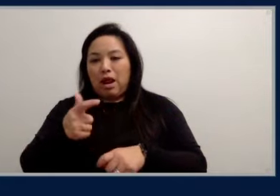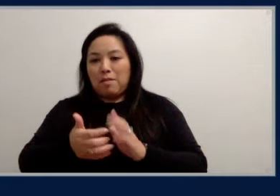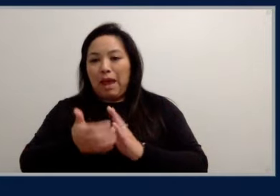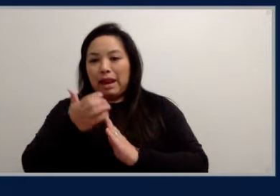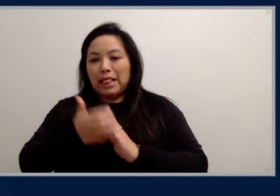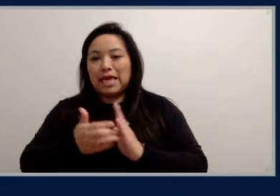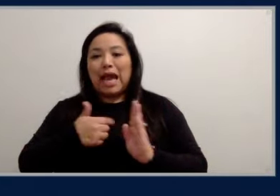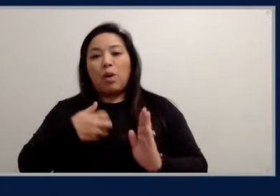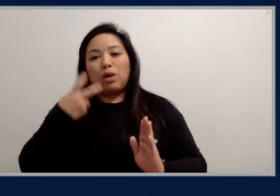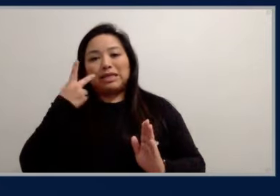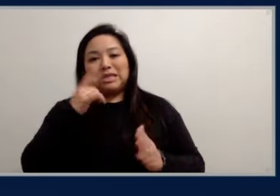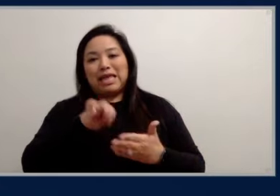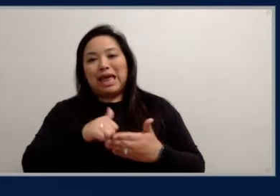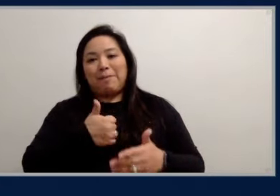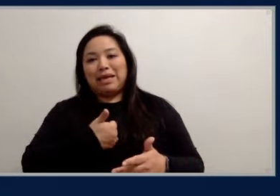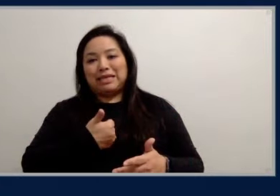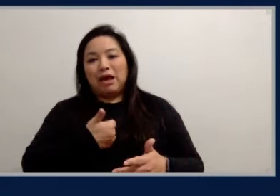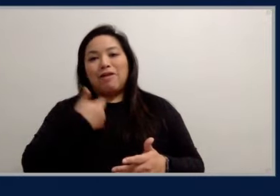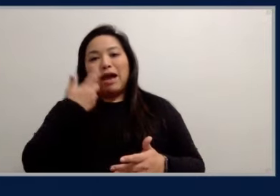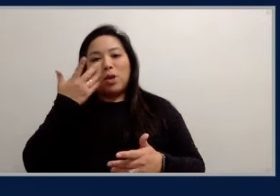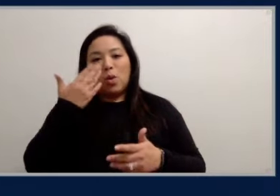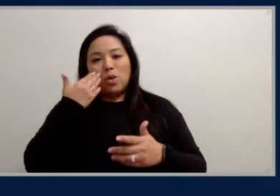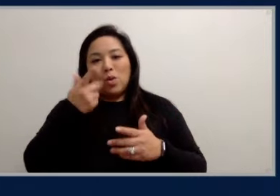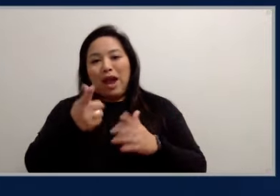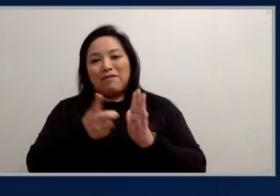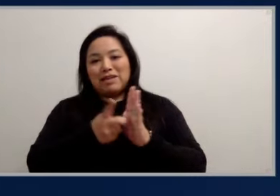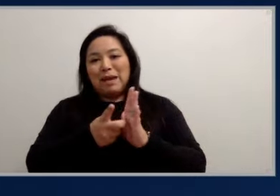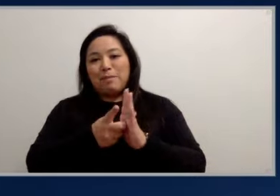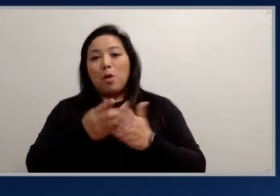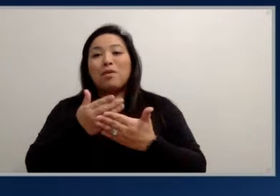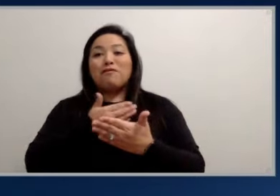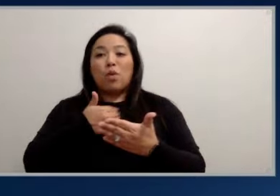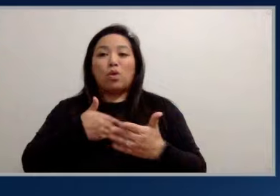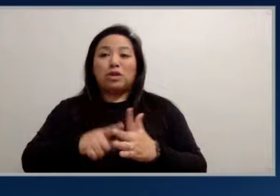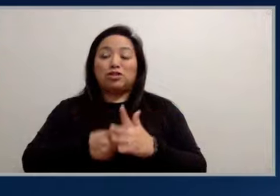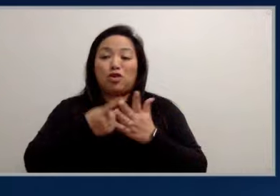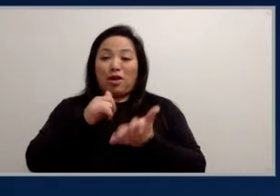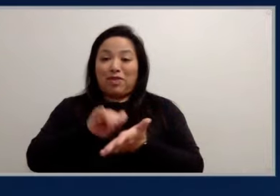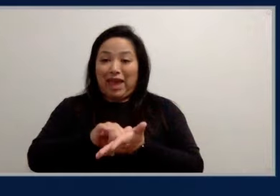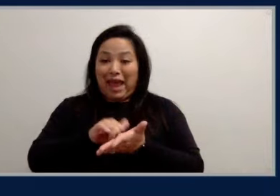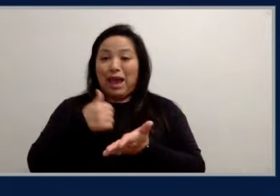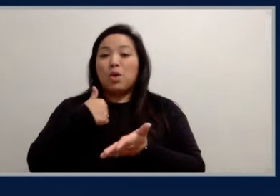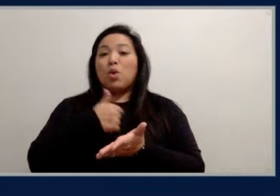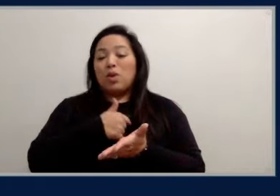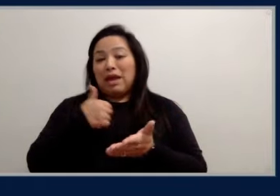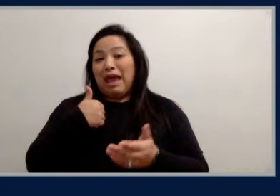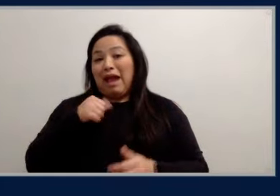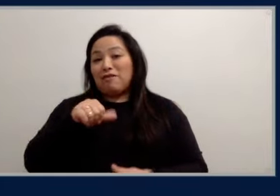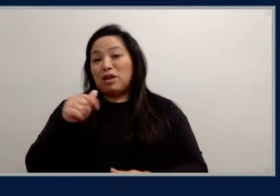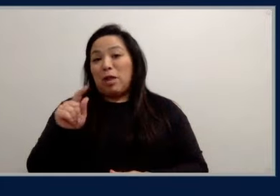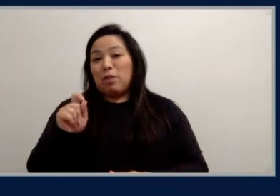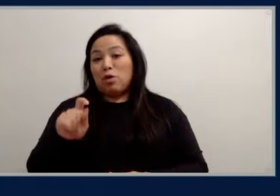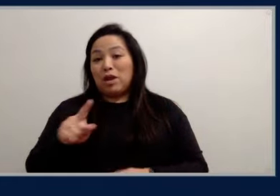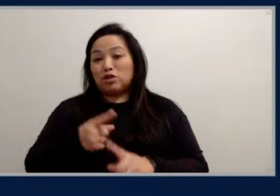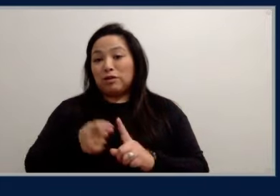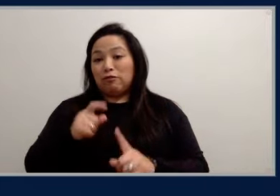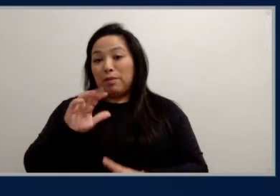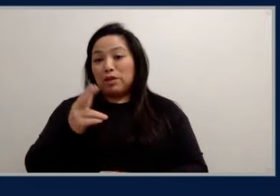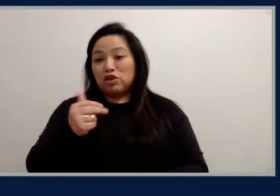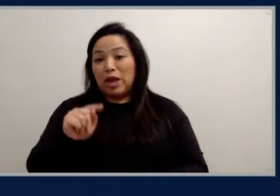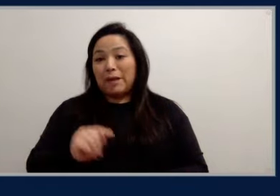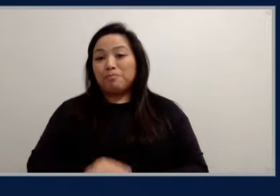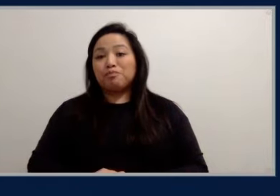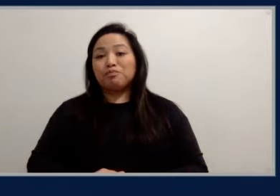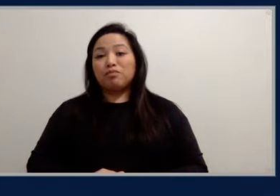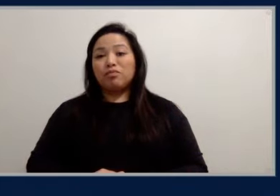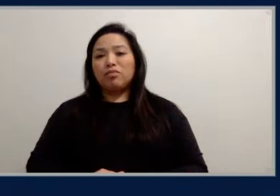this myself, and I know you've got a demo. Before we jump into that, though, we do have a question from chat. I'm going to rephrase just